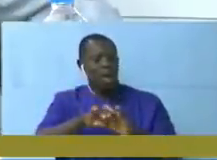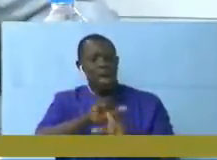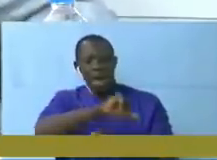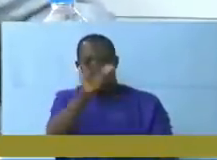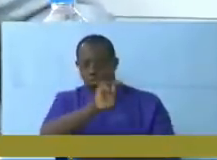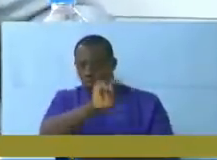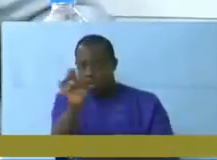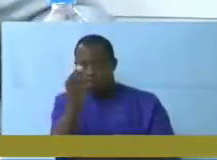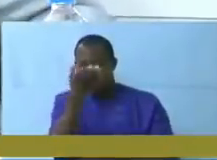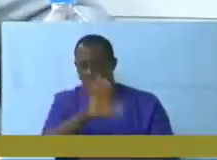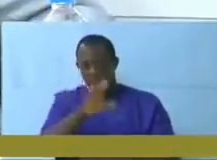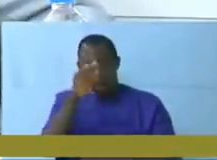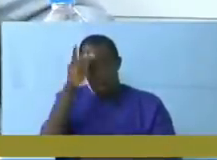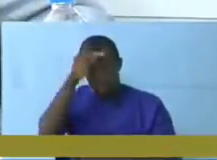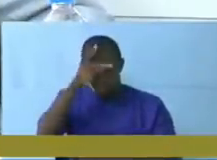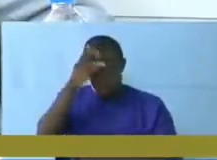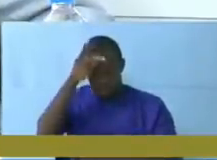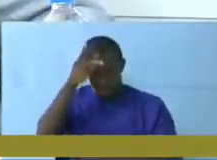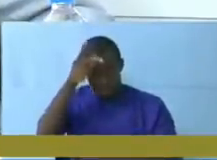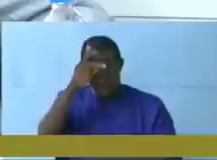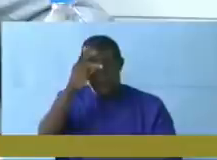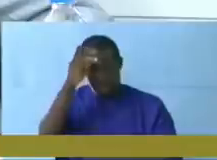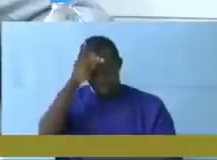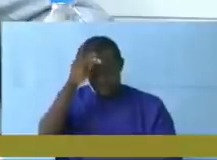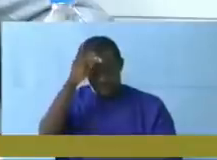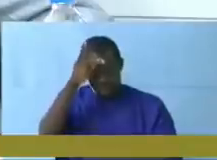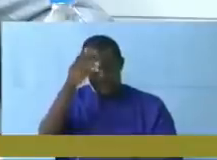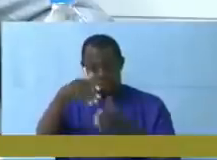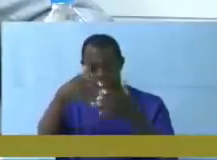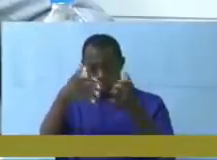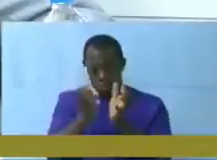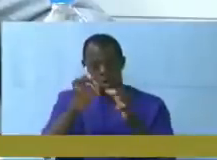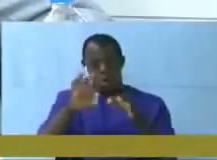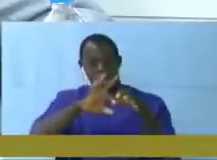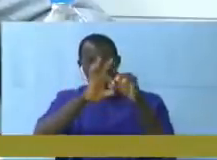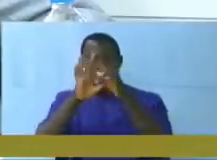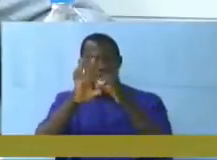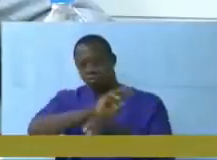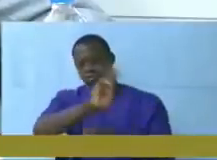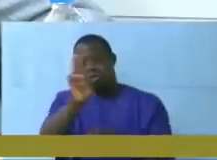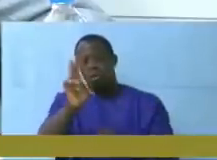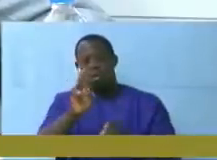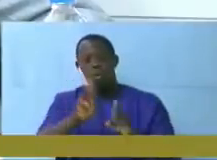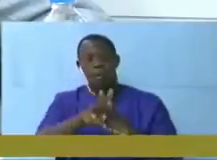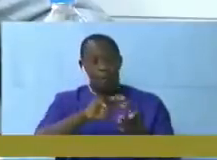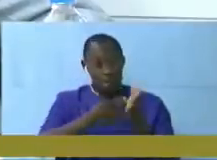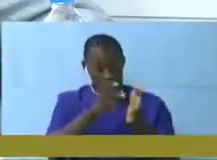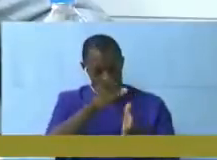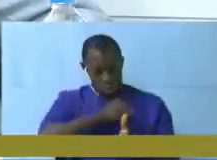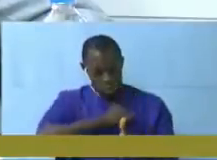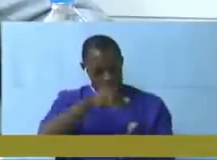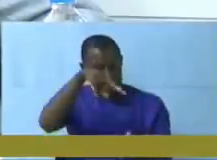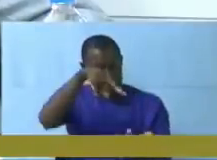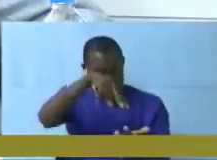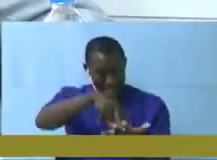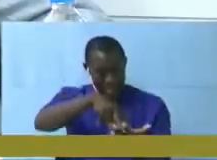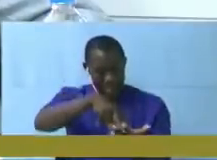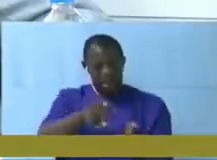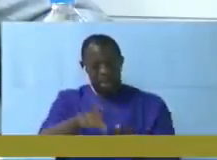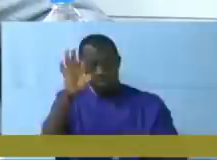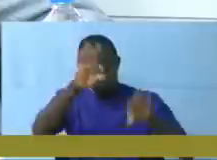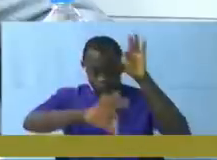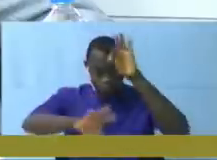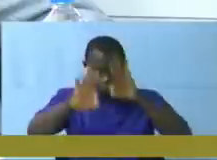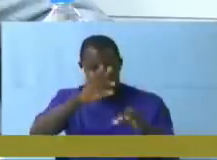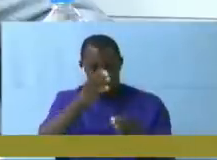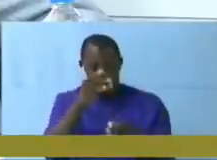Comme lim wax fofu tamen rek mune xelati ne li nit ki am wala bok li president bi am ci carte